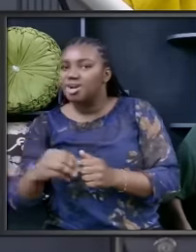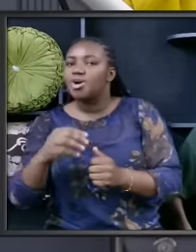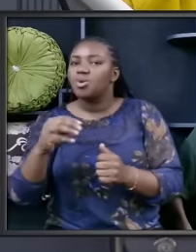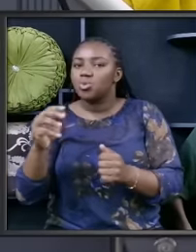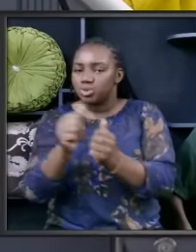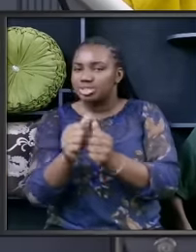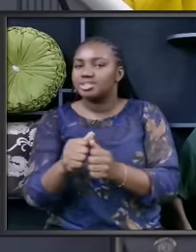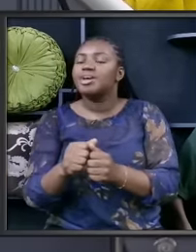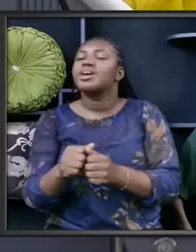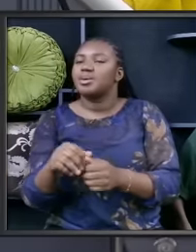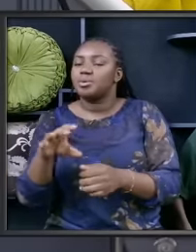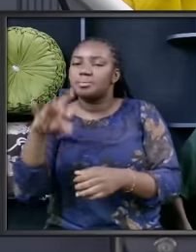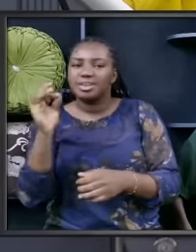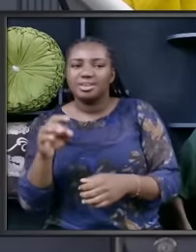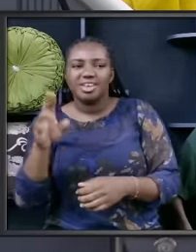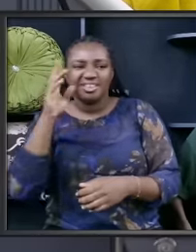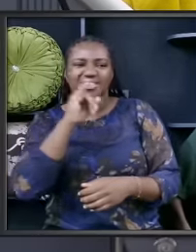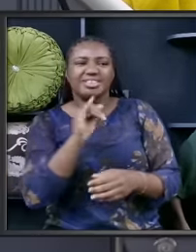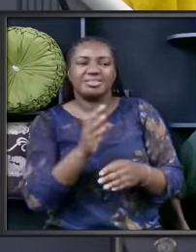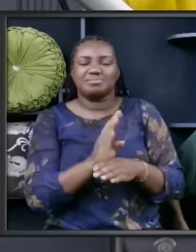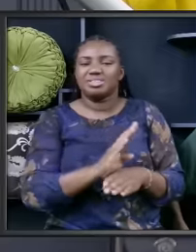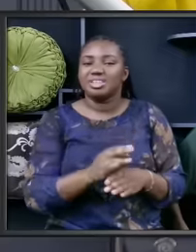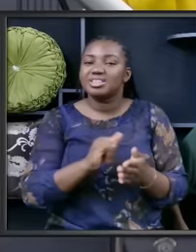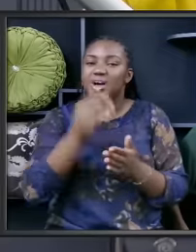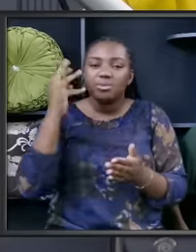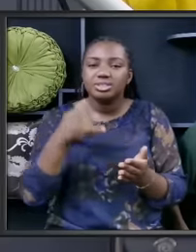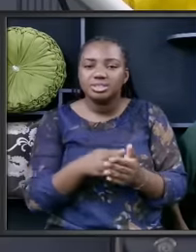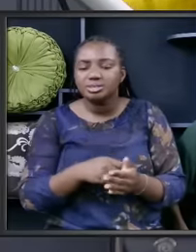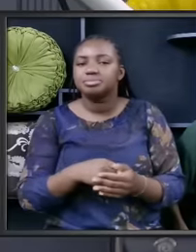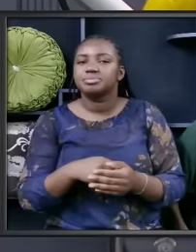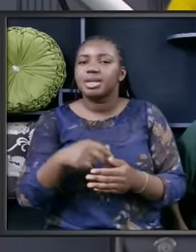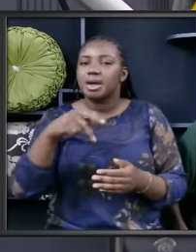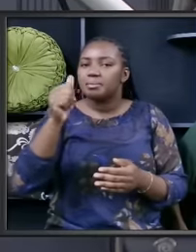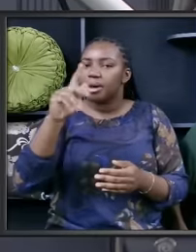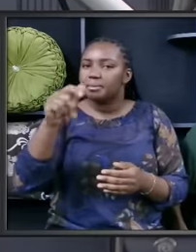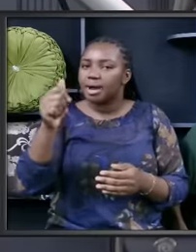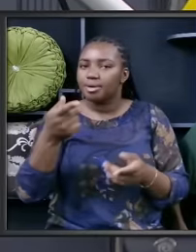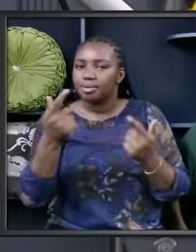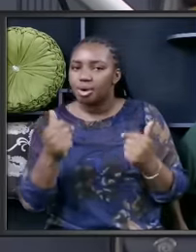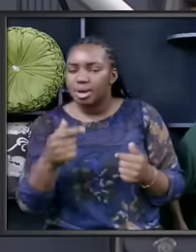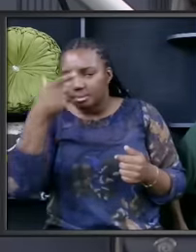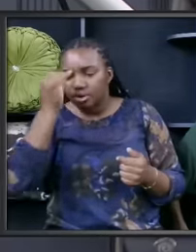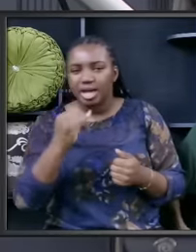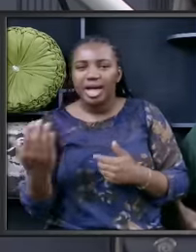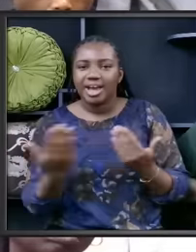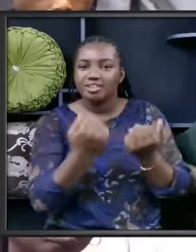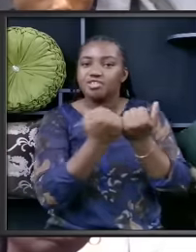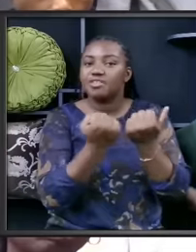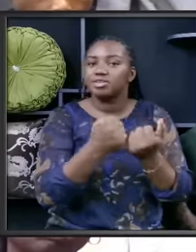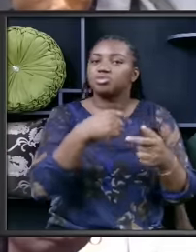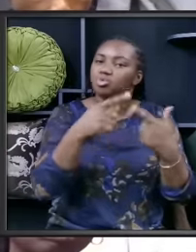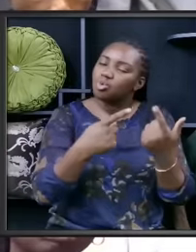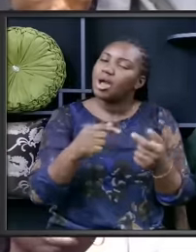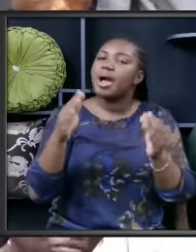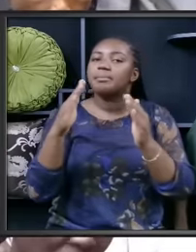tell me say he's busy, madam. So that was it. Then papa can't come. Because I carry fight, go meet